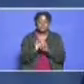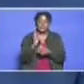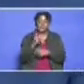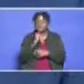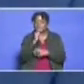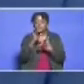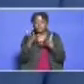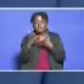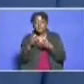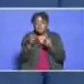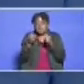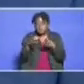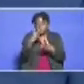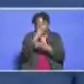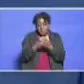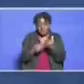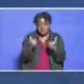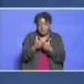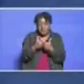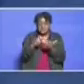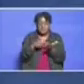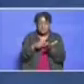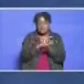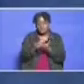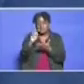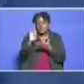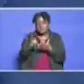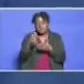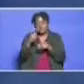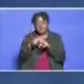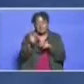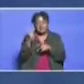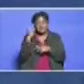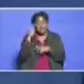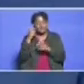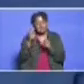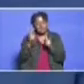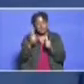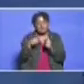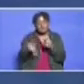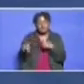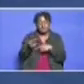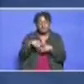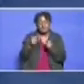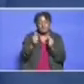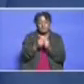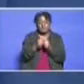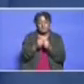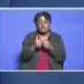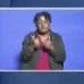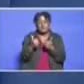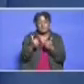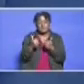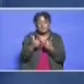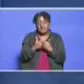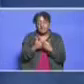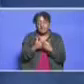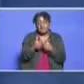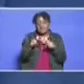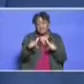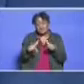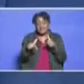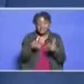games this weekend, but you know, I think quick turnaround of the games, the legs were kind of dead. The guys gave it their very